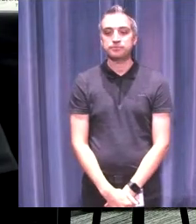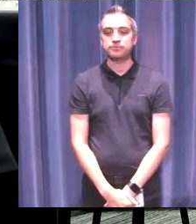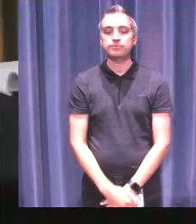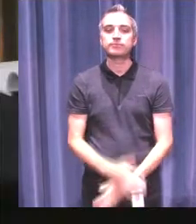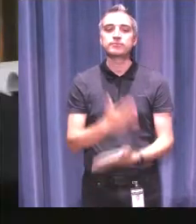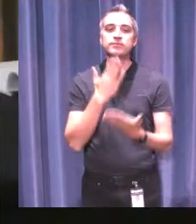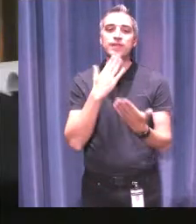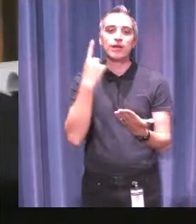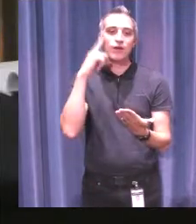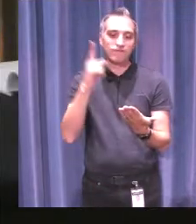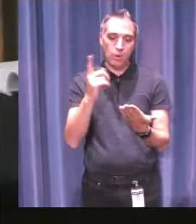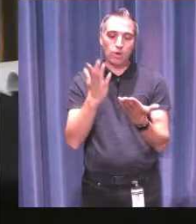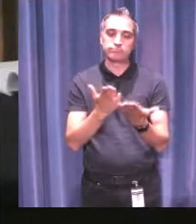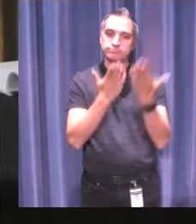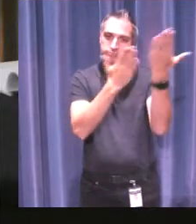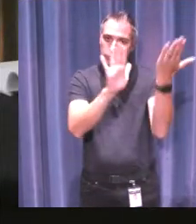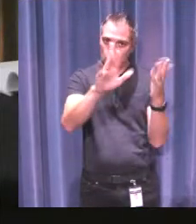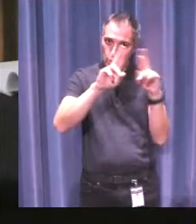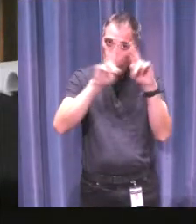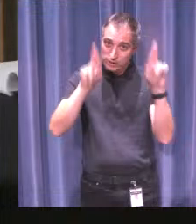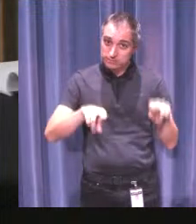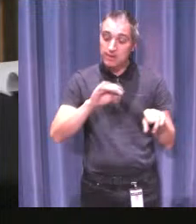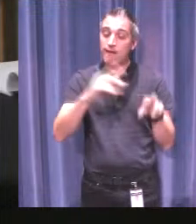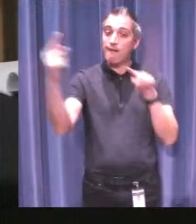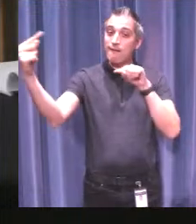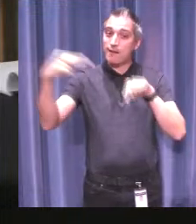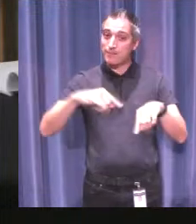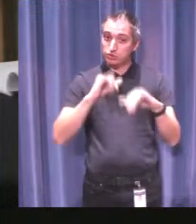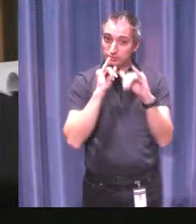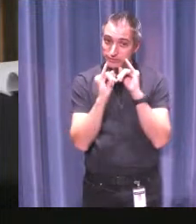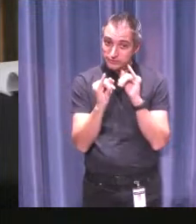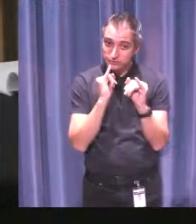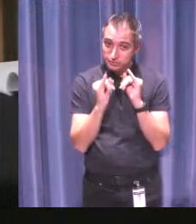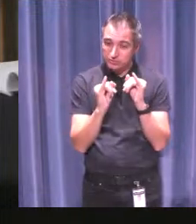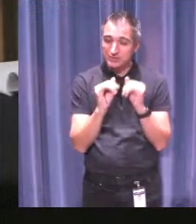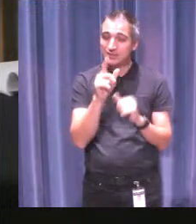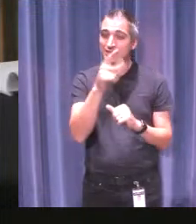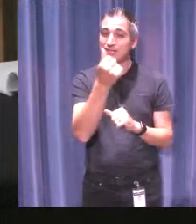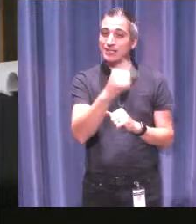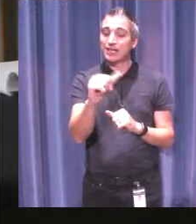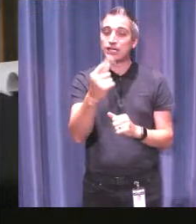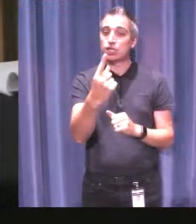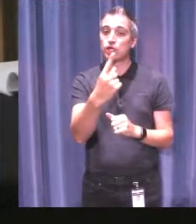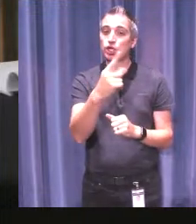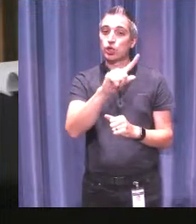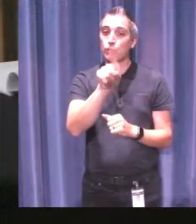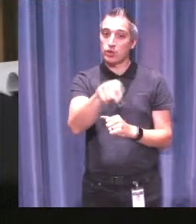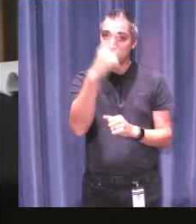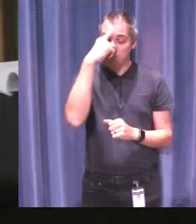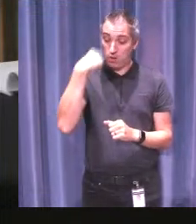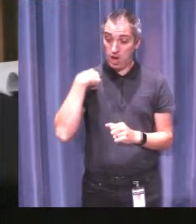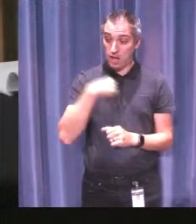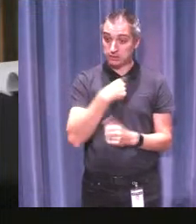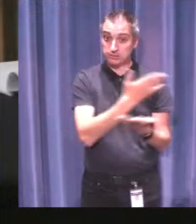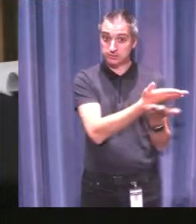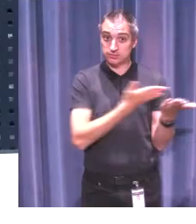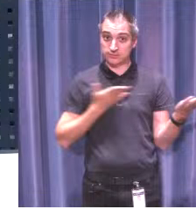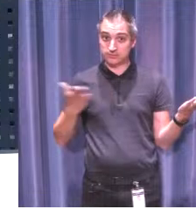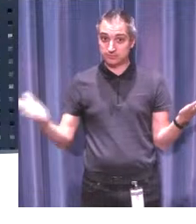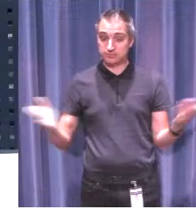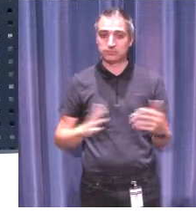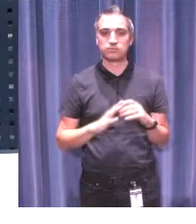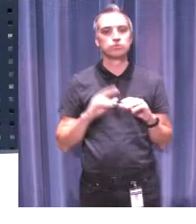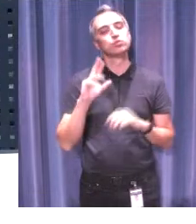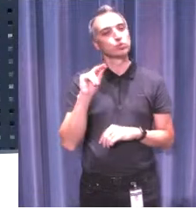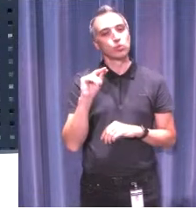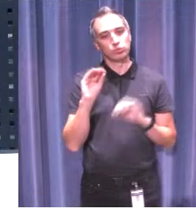Thank you for submitting your resume and coming to be interviewed. Do you have any questions for us? No, I